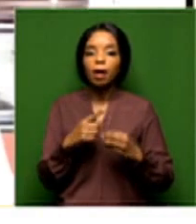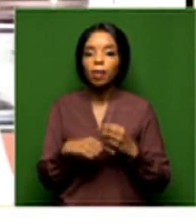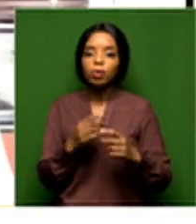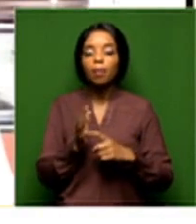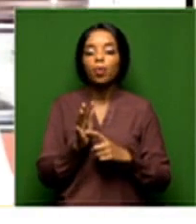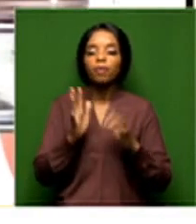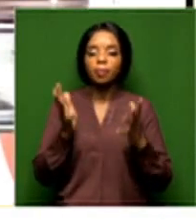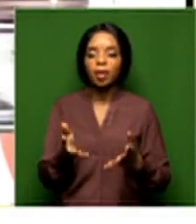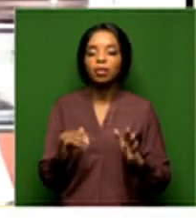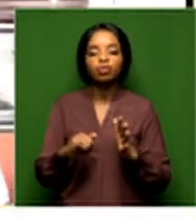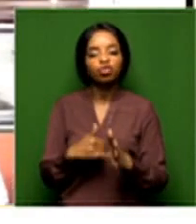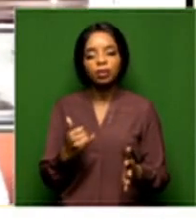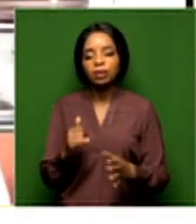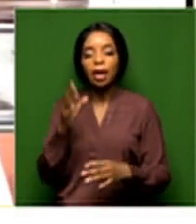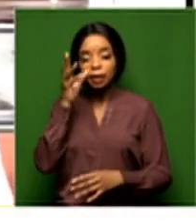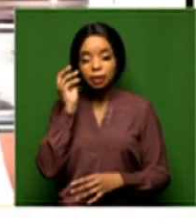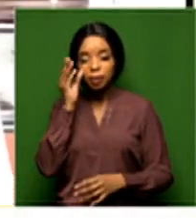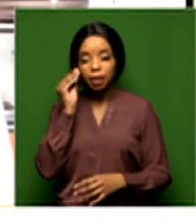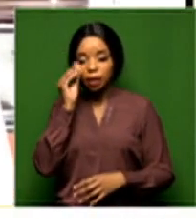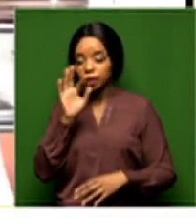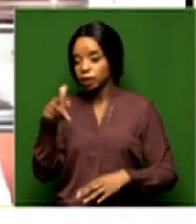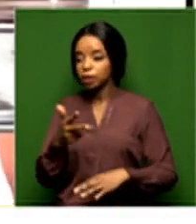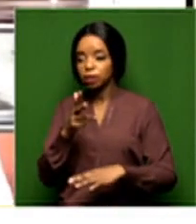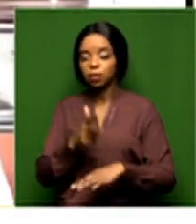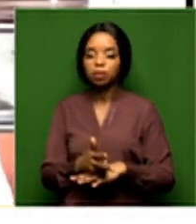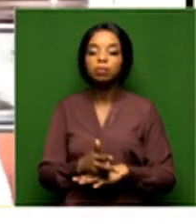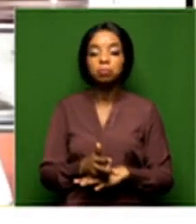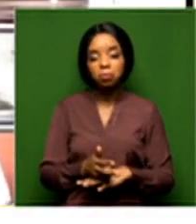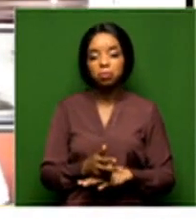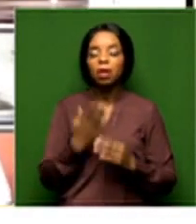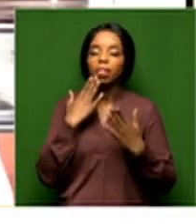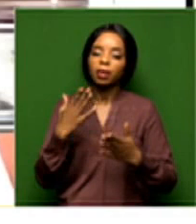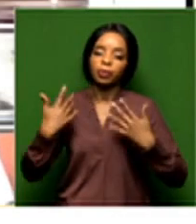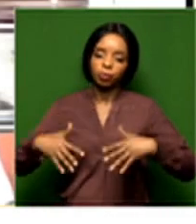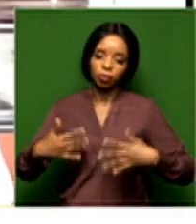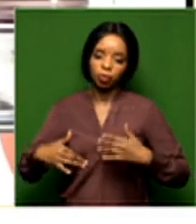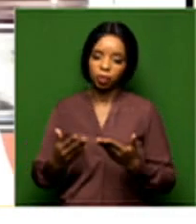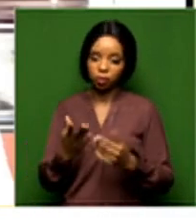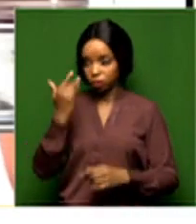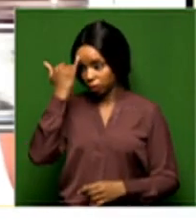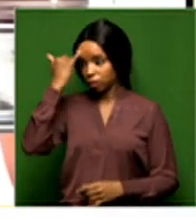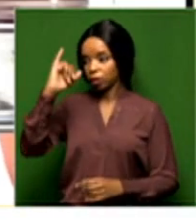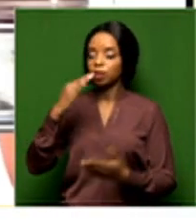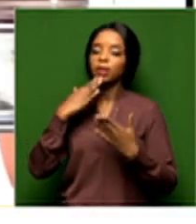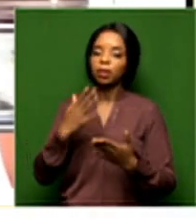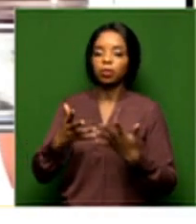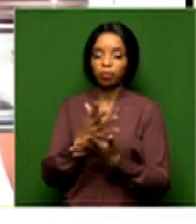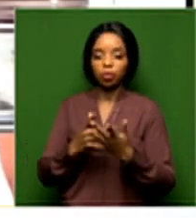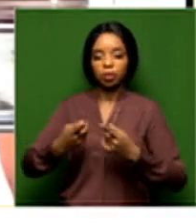about the experience. You're just investing in your experience. You know, thank you so much for this initiative, and thanks for chatting to us this morning.